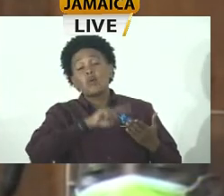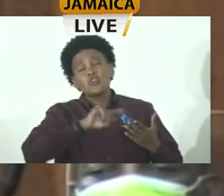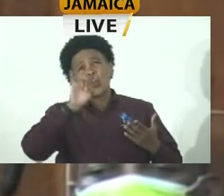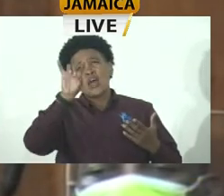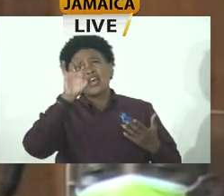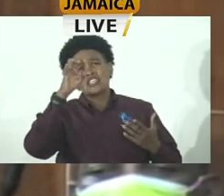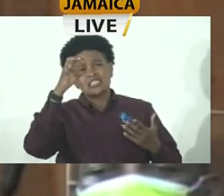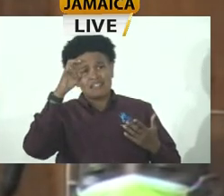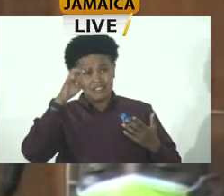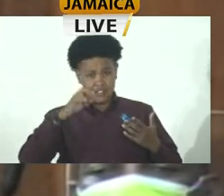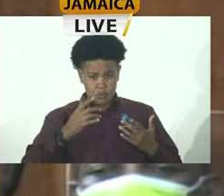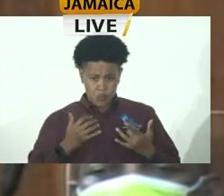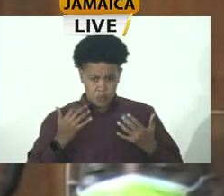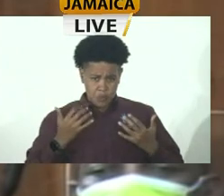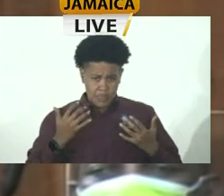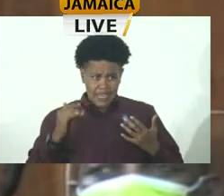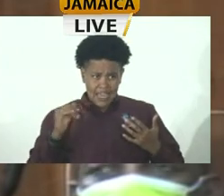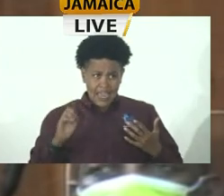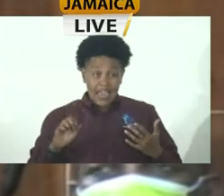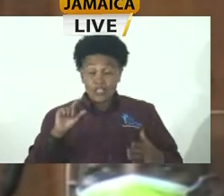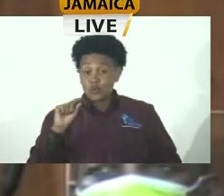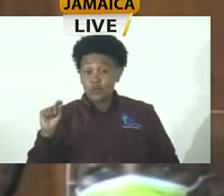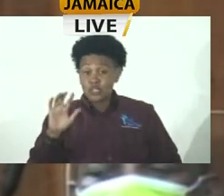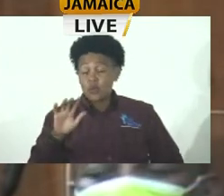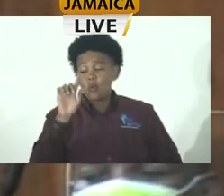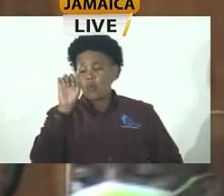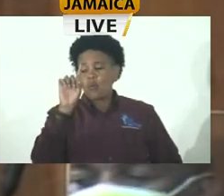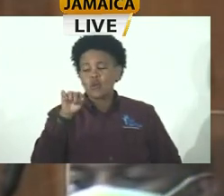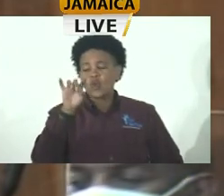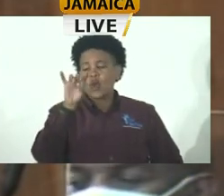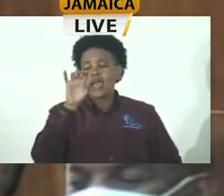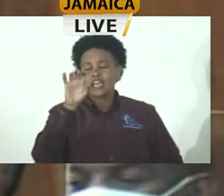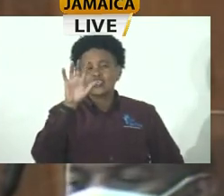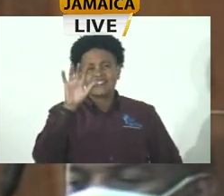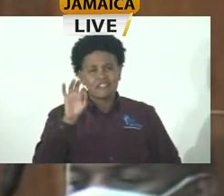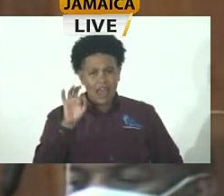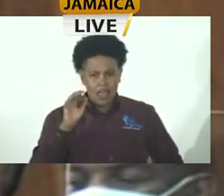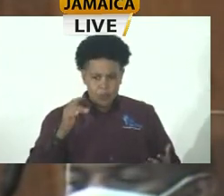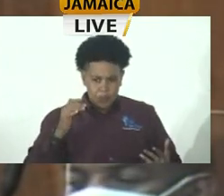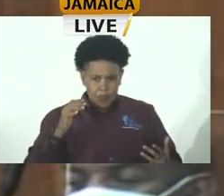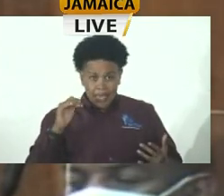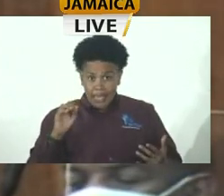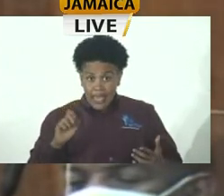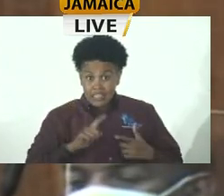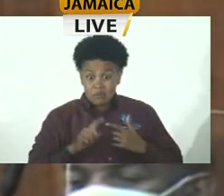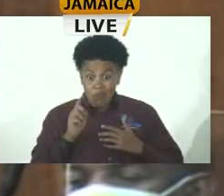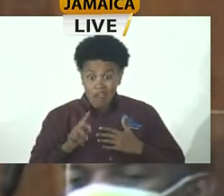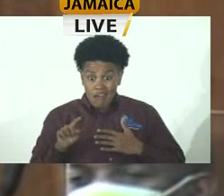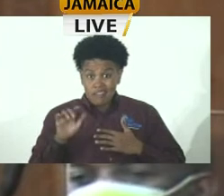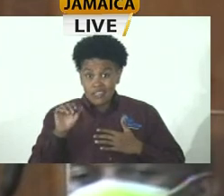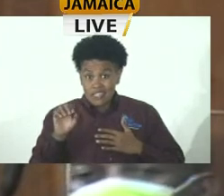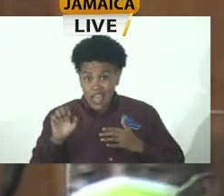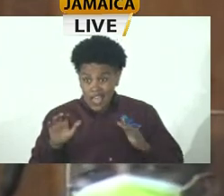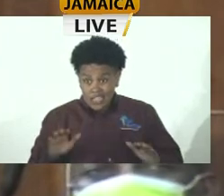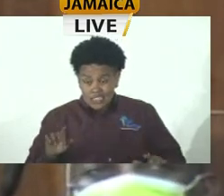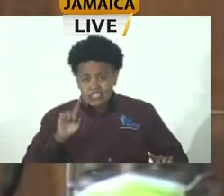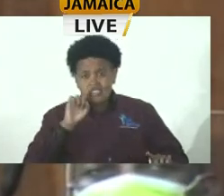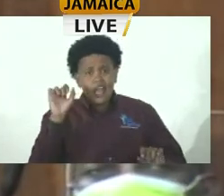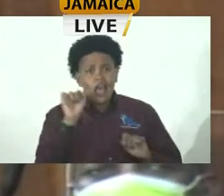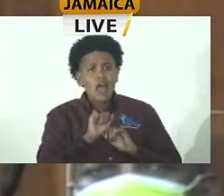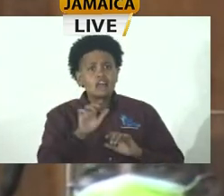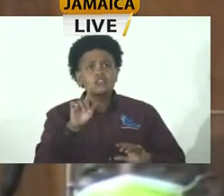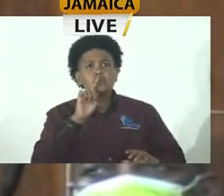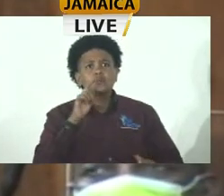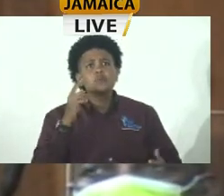pendant cases and in 2020 1859 but half of these cases are actually